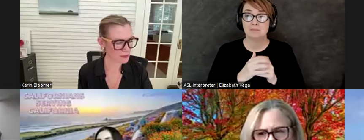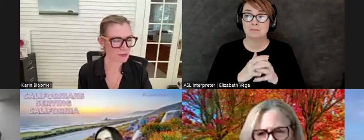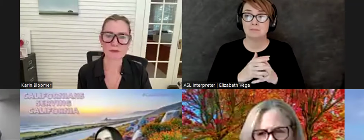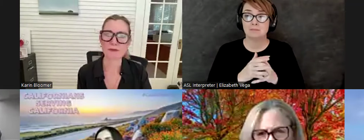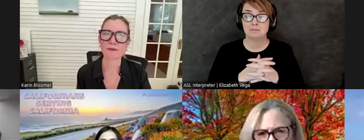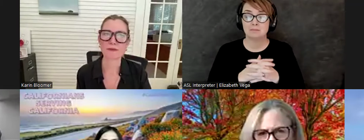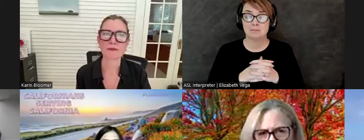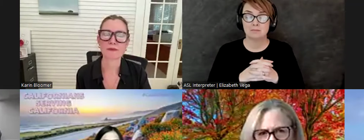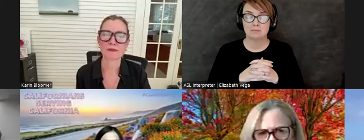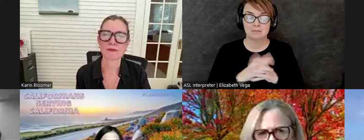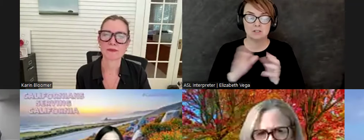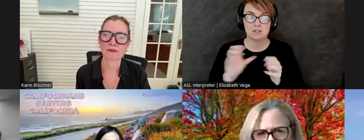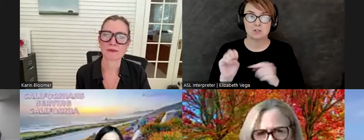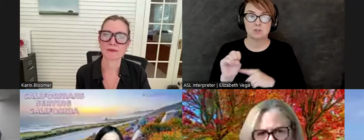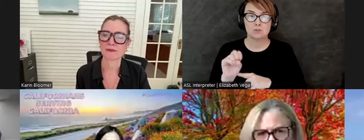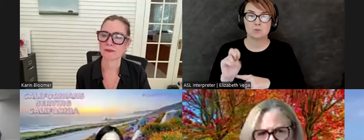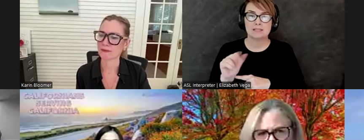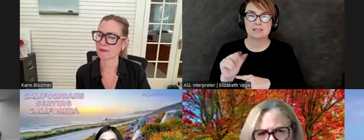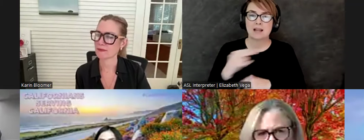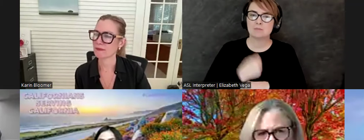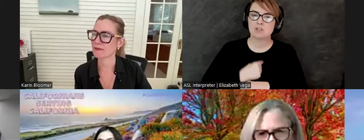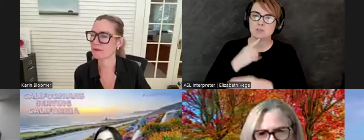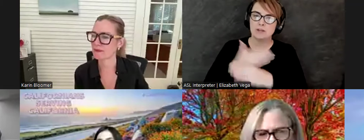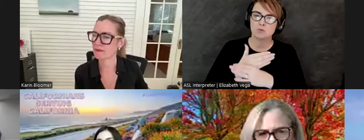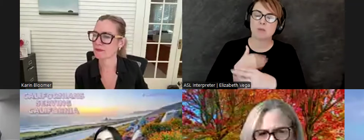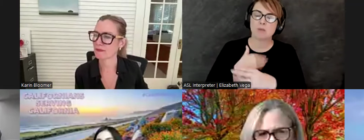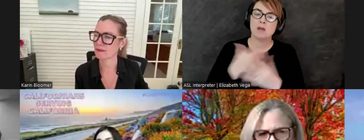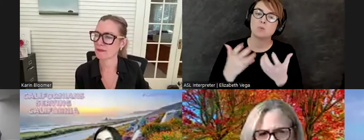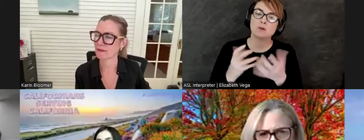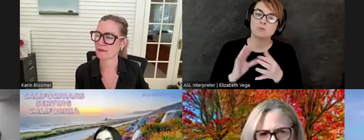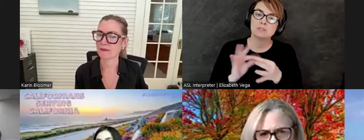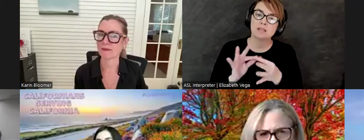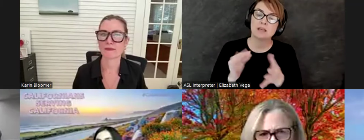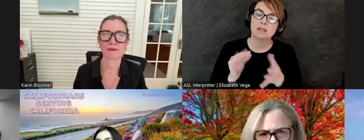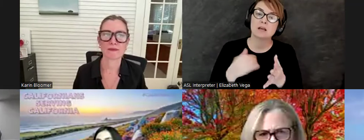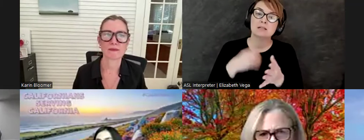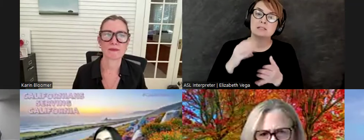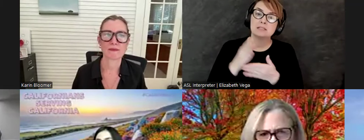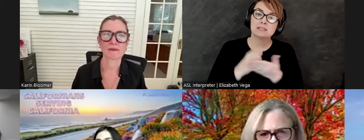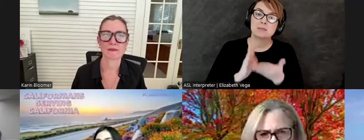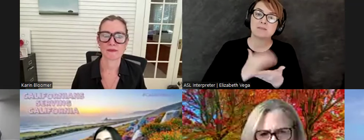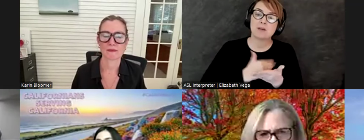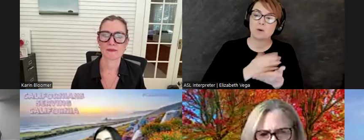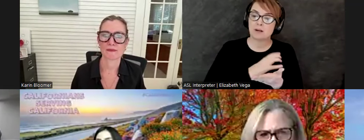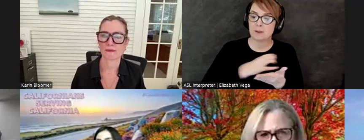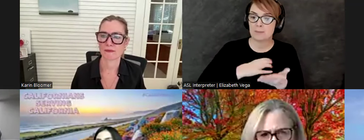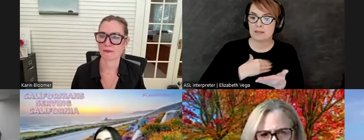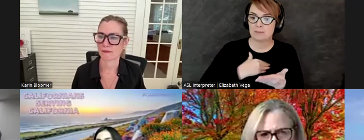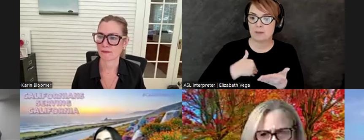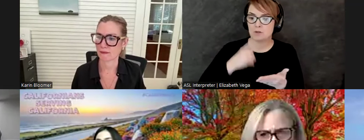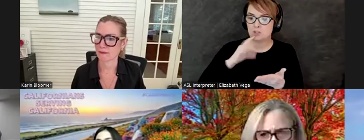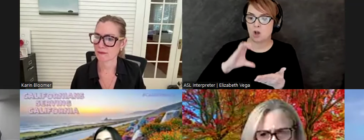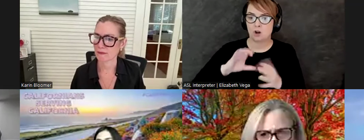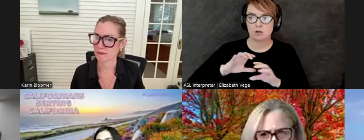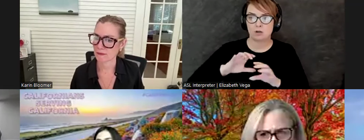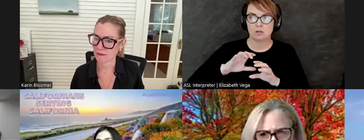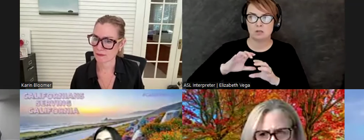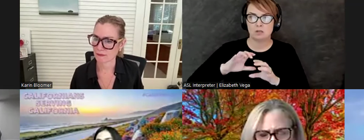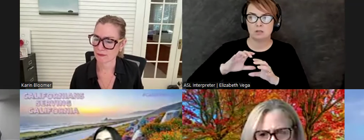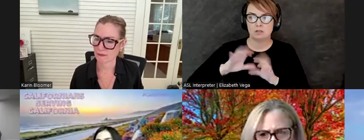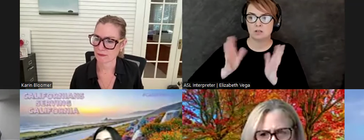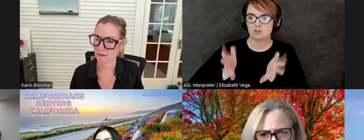Sorry to interrupt. This is Susan again. I just wanted to say that we have some of our committee members chatting back and forth.